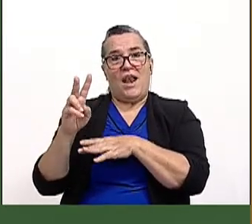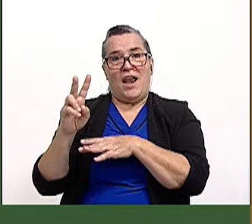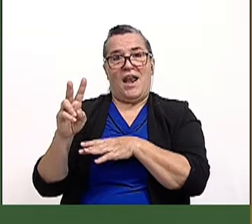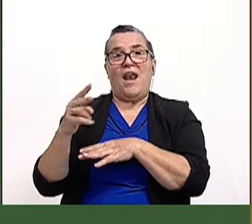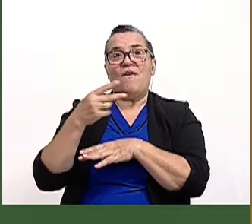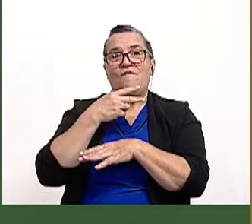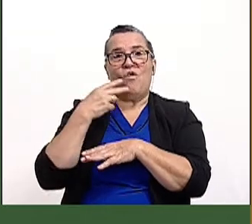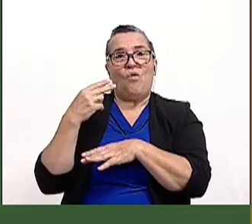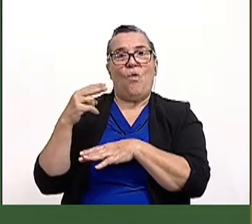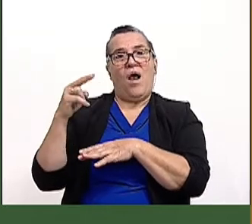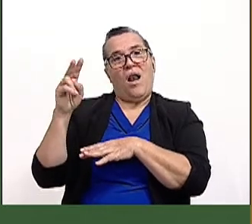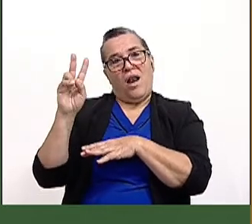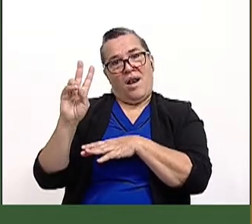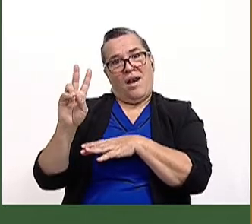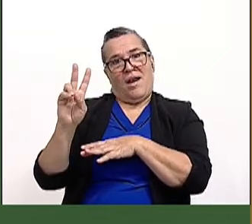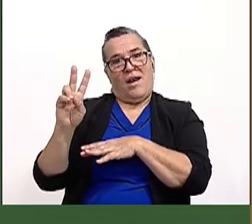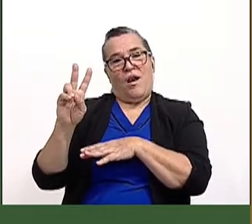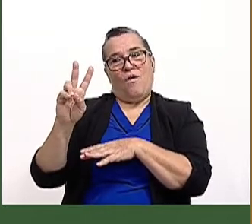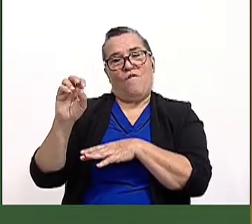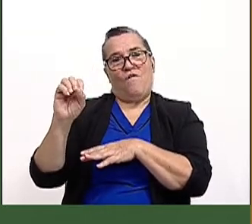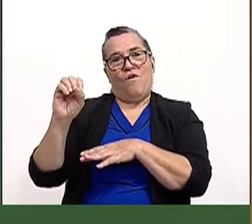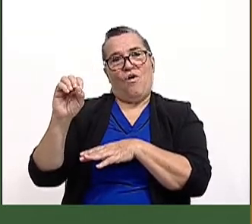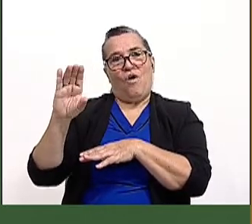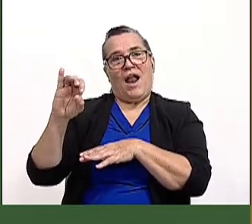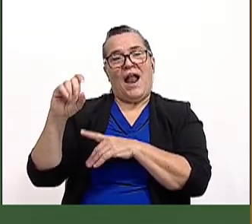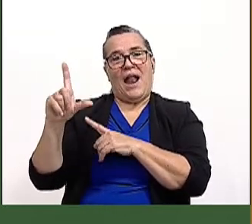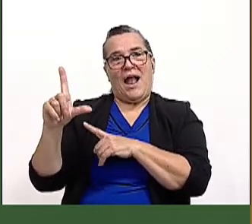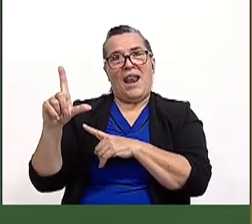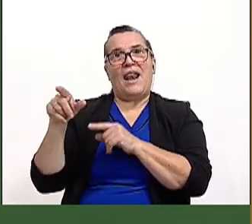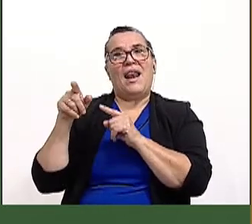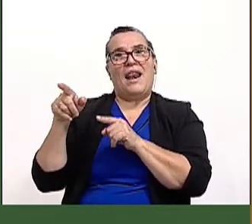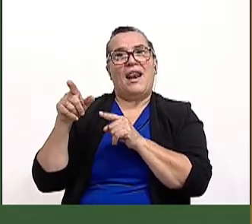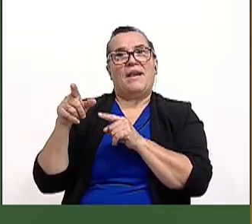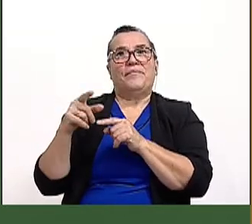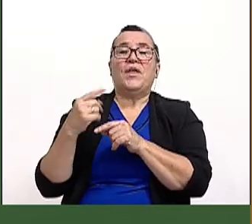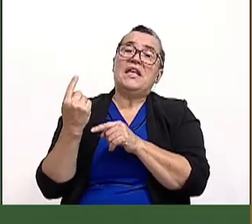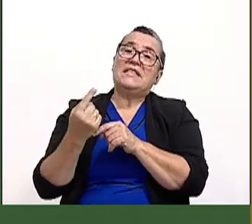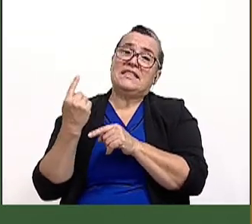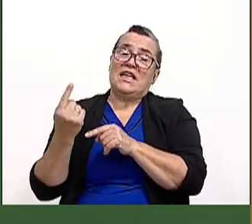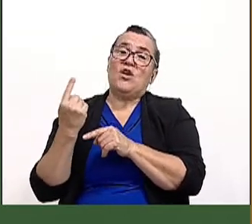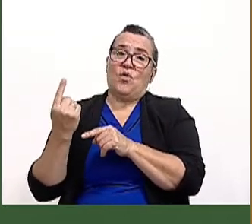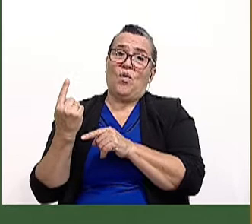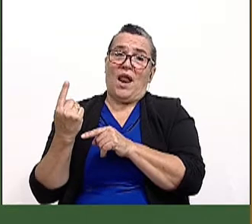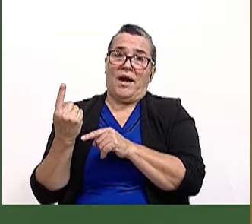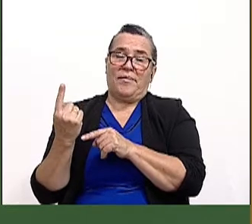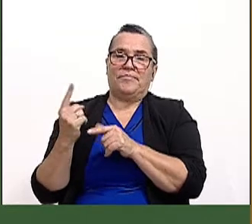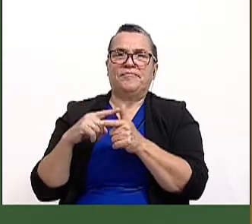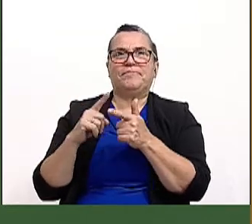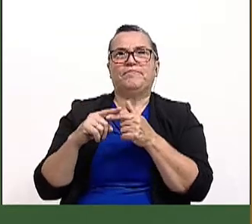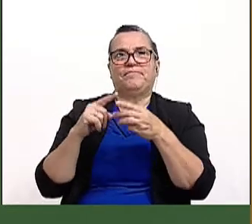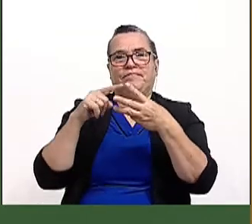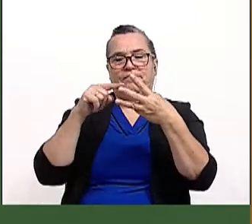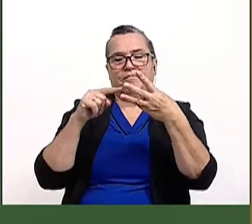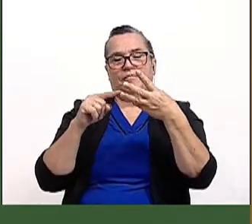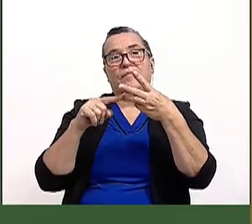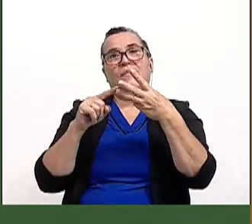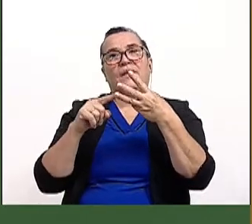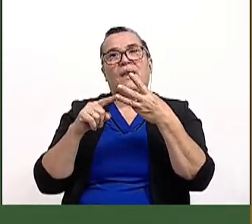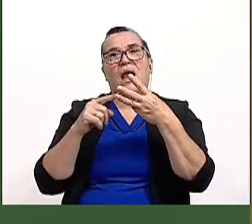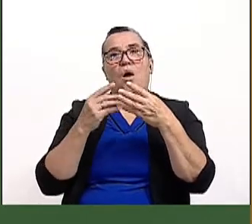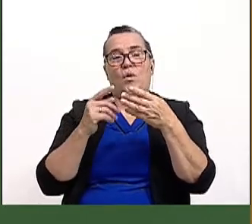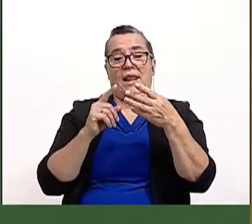building, right? And this is used with singular nouns. Then number 3, we have the prepositions.